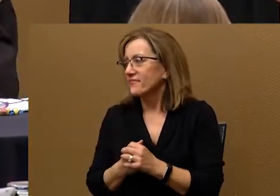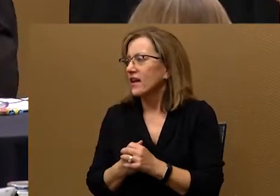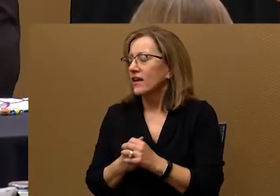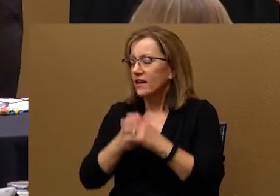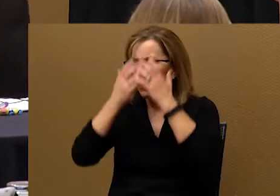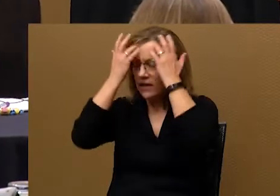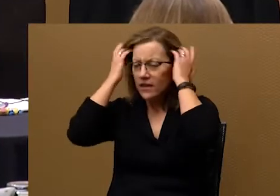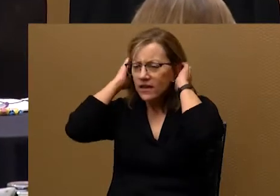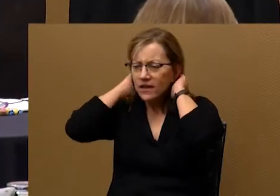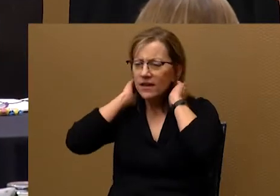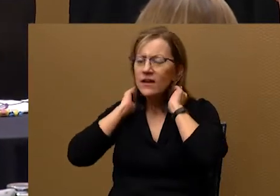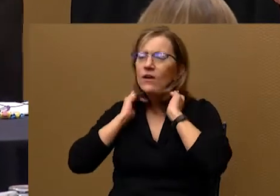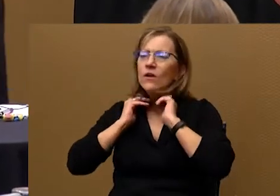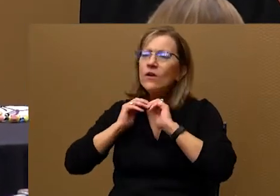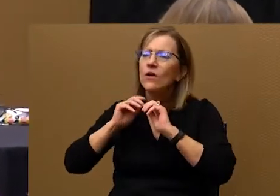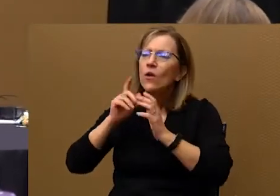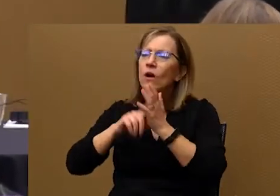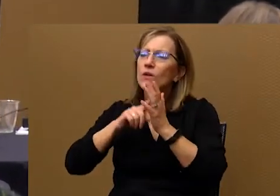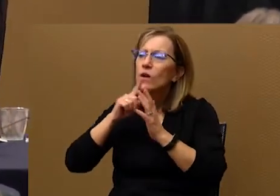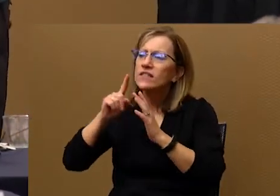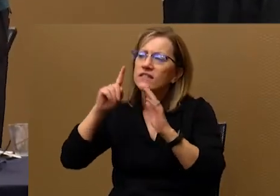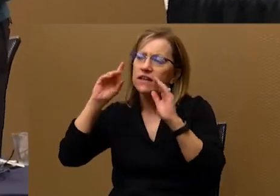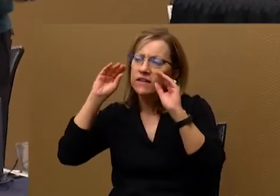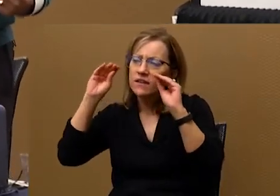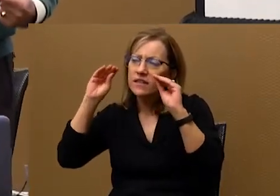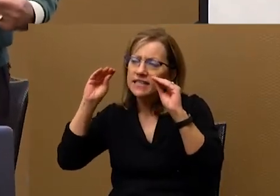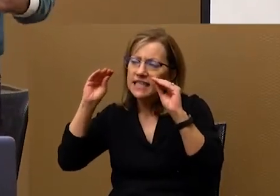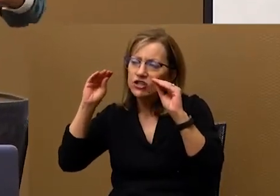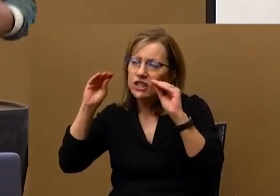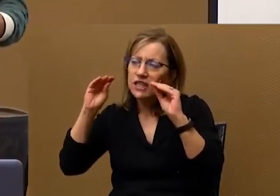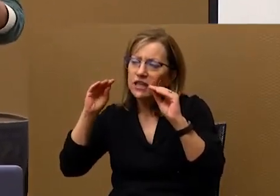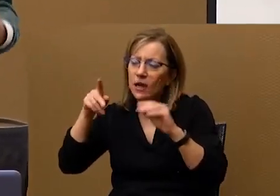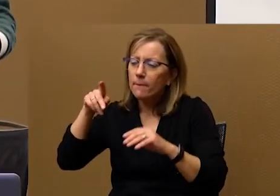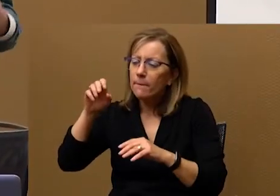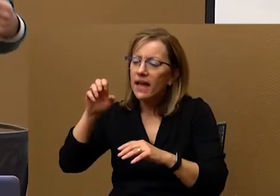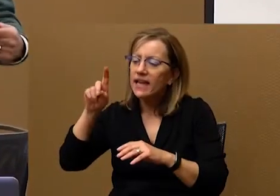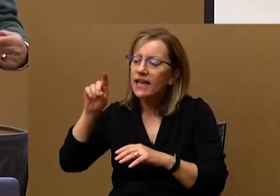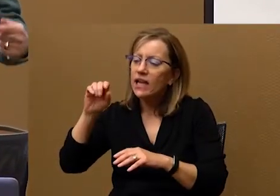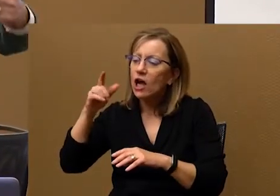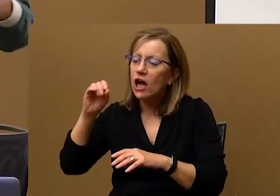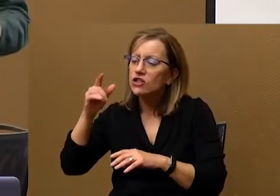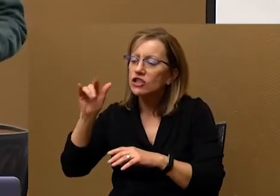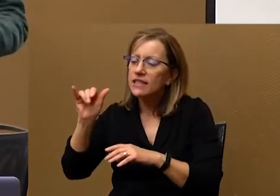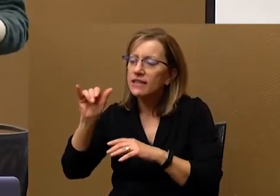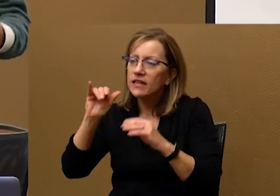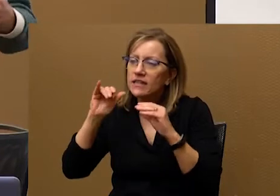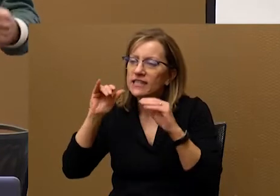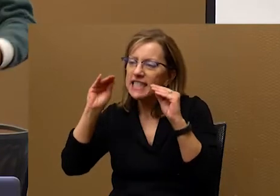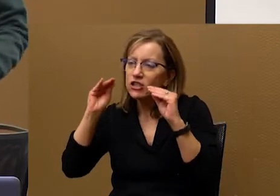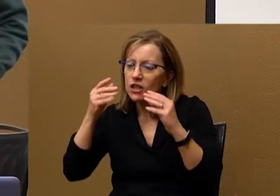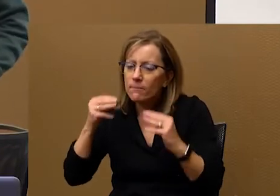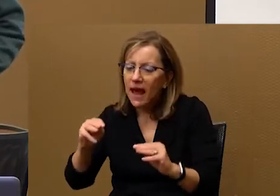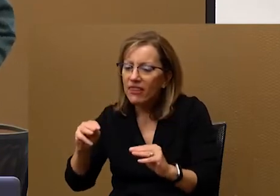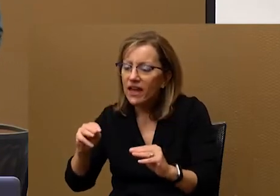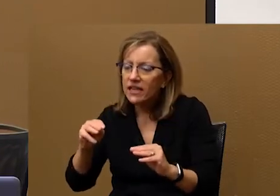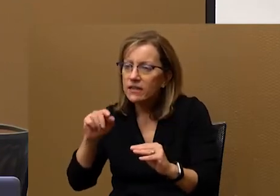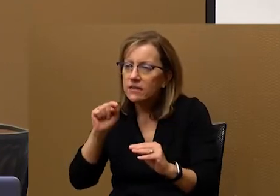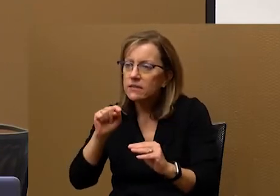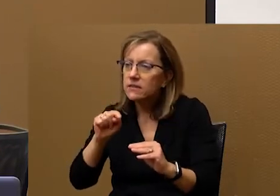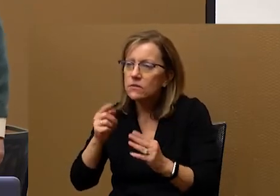was the pedagogical teaching method that Sesame Street used to teach the concept of